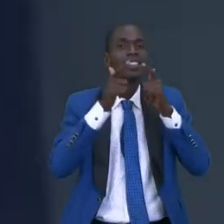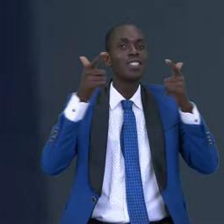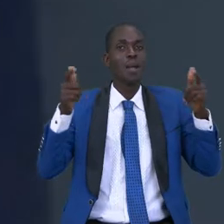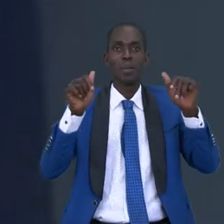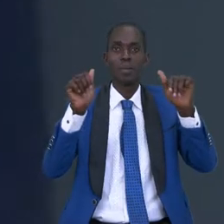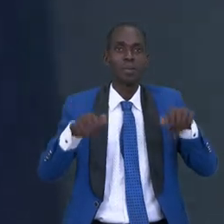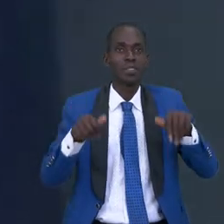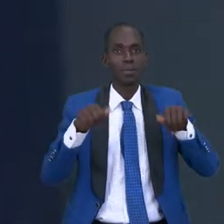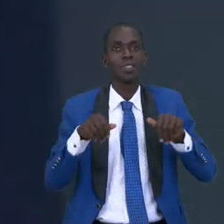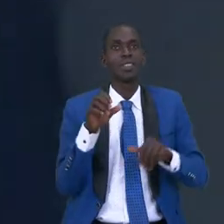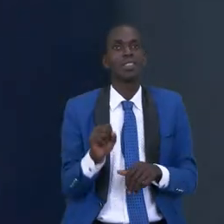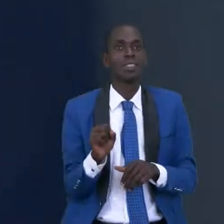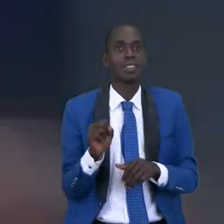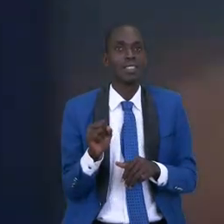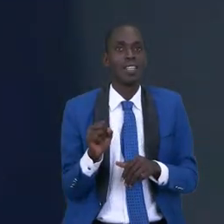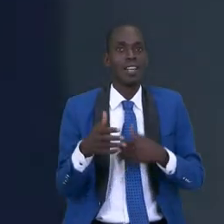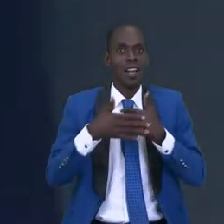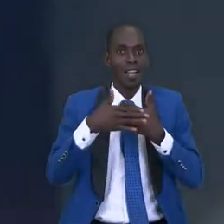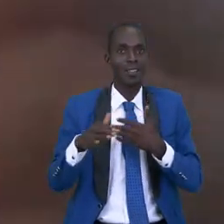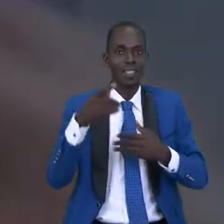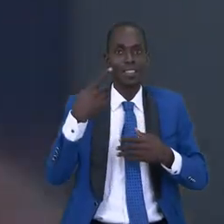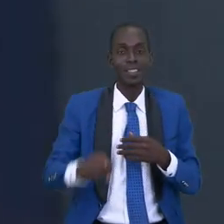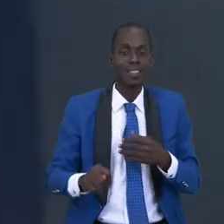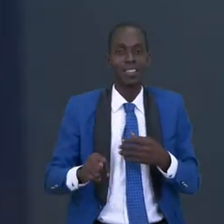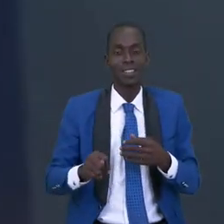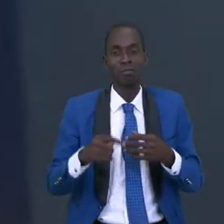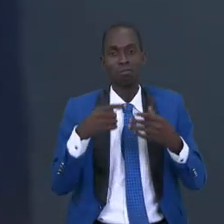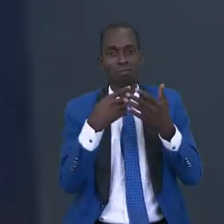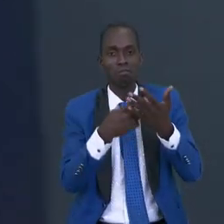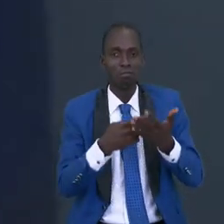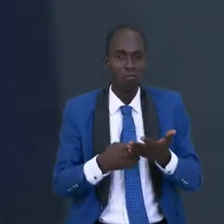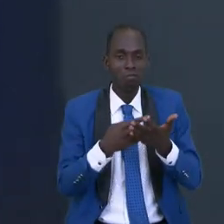possibilities. After the argument by the different